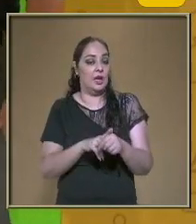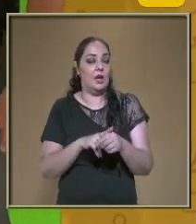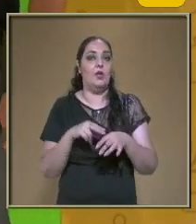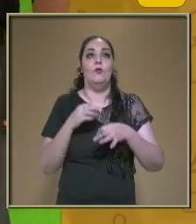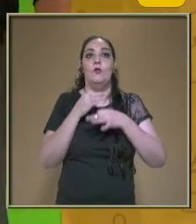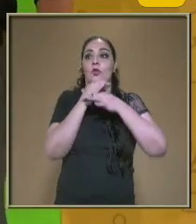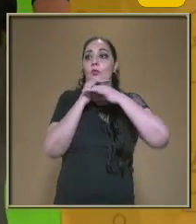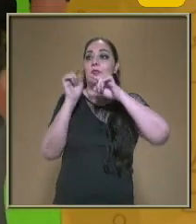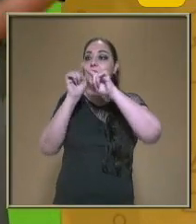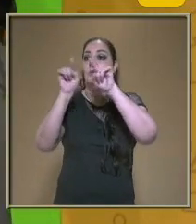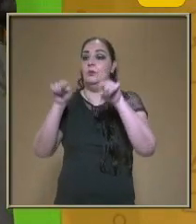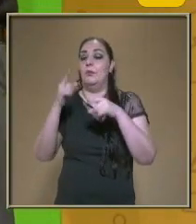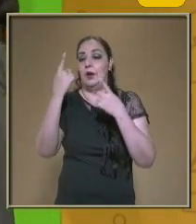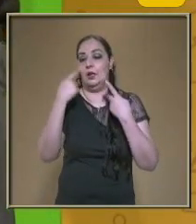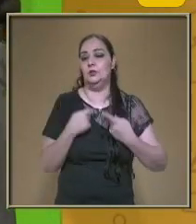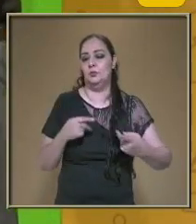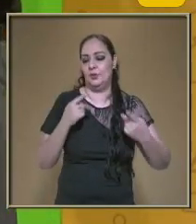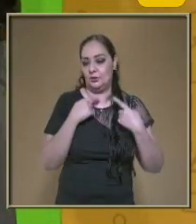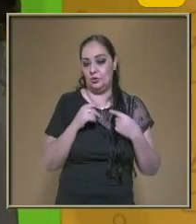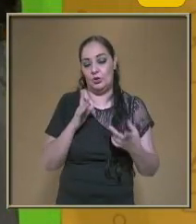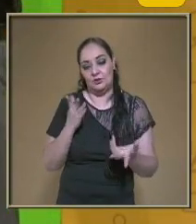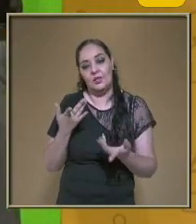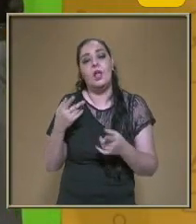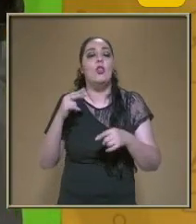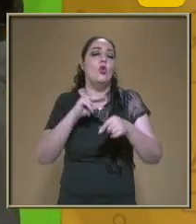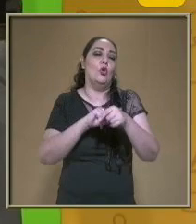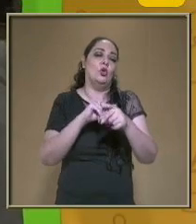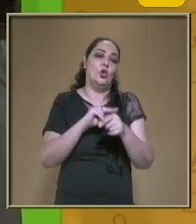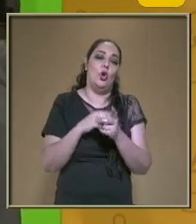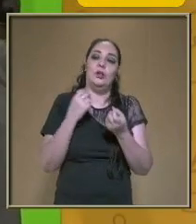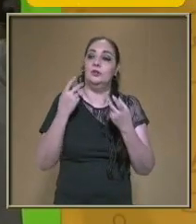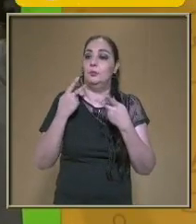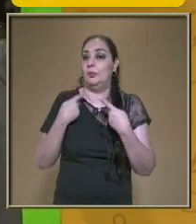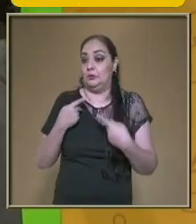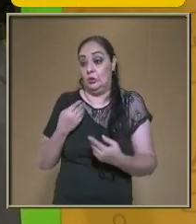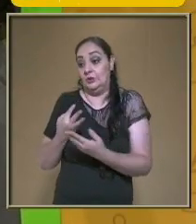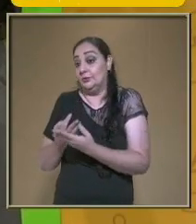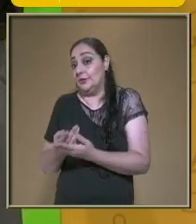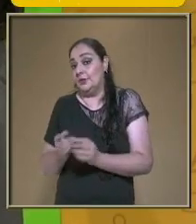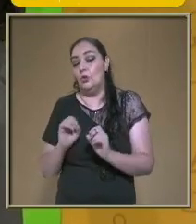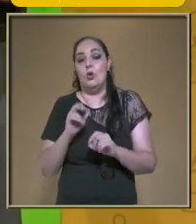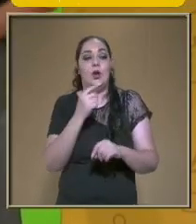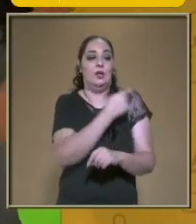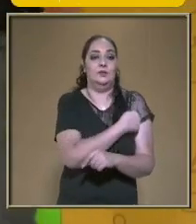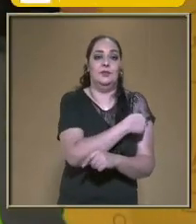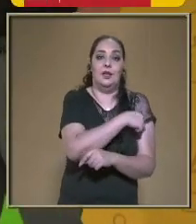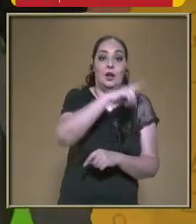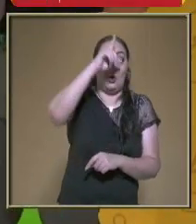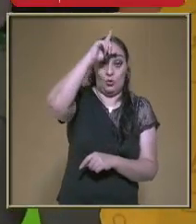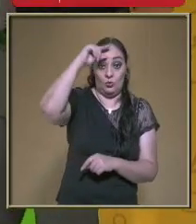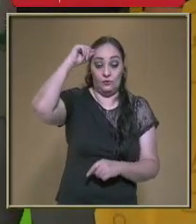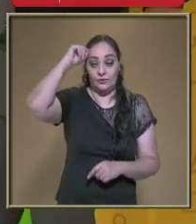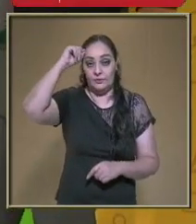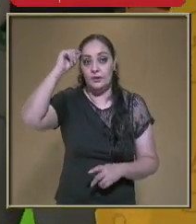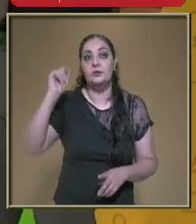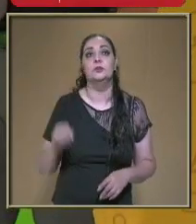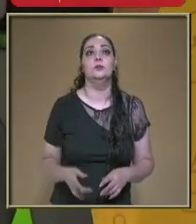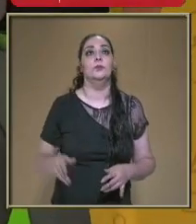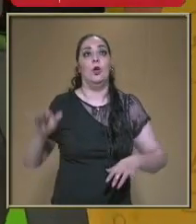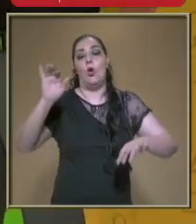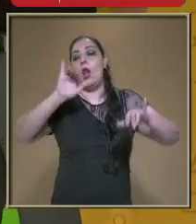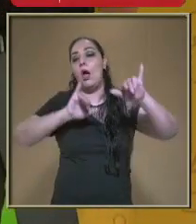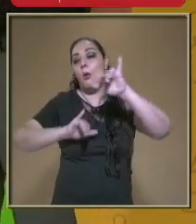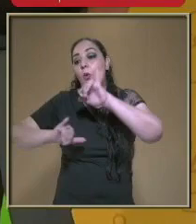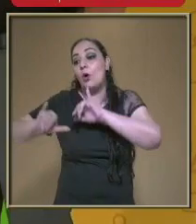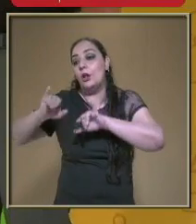information is that for people, the doctors, the patients, and the nurses, the doctor assistant. Laboratory,